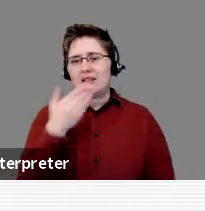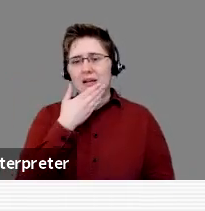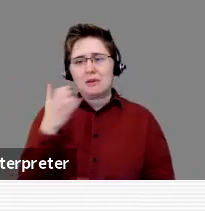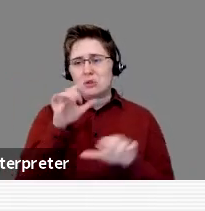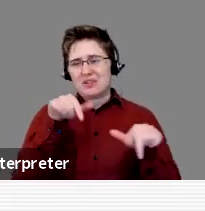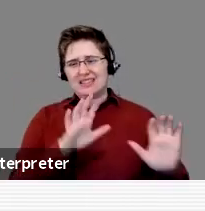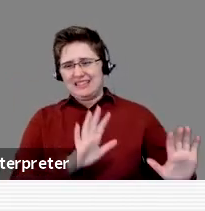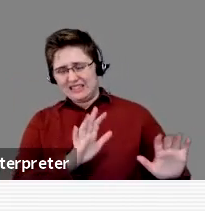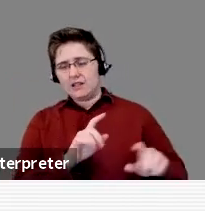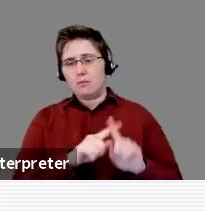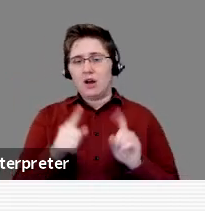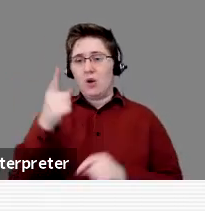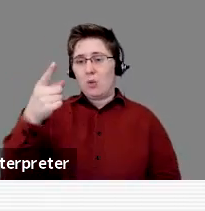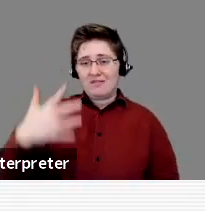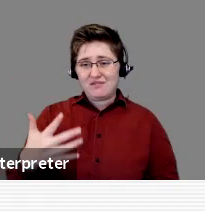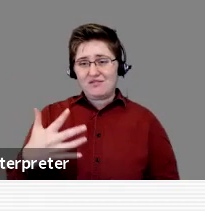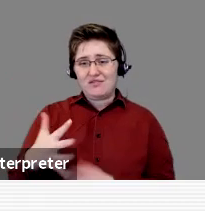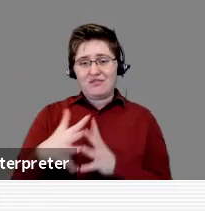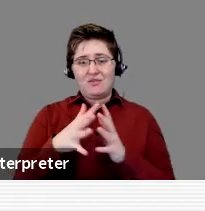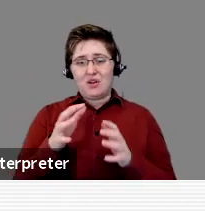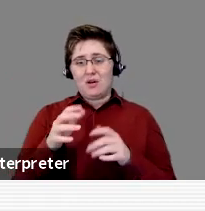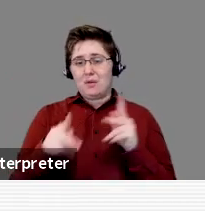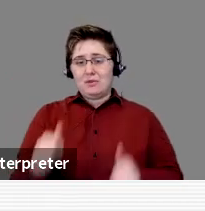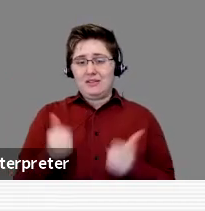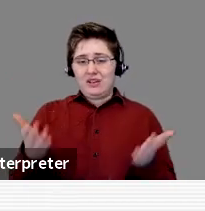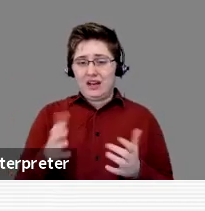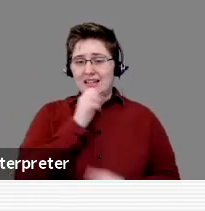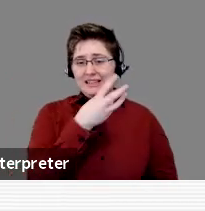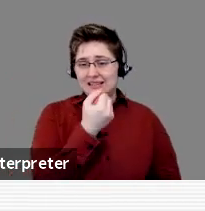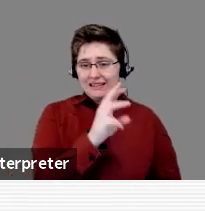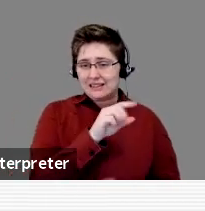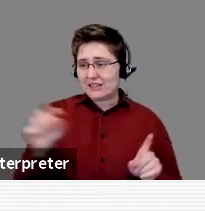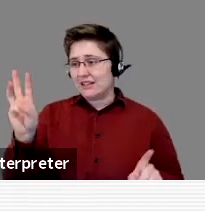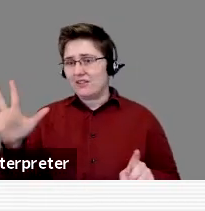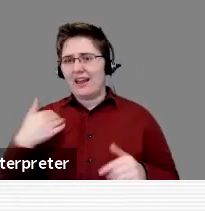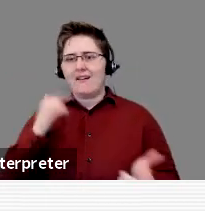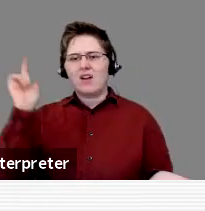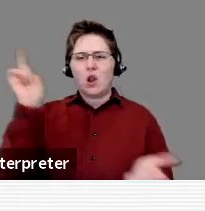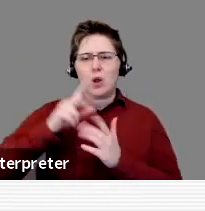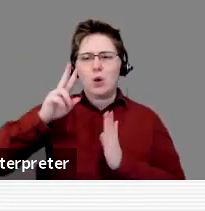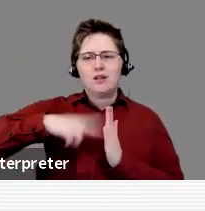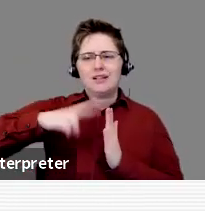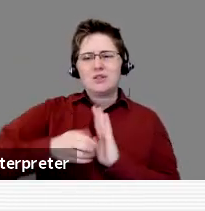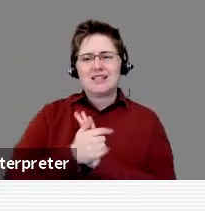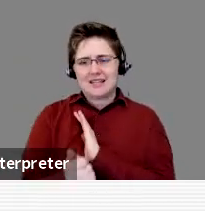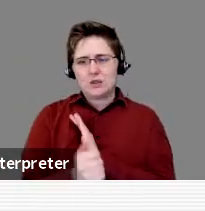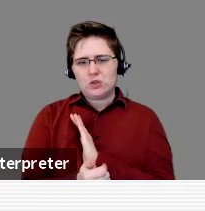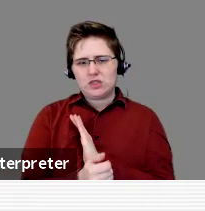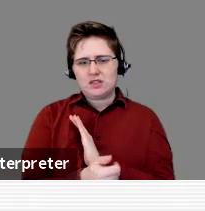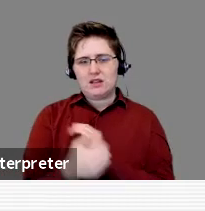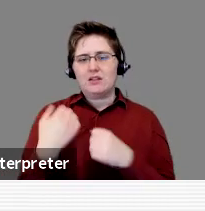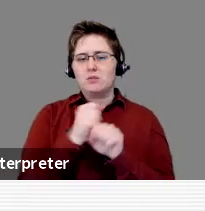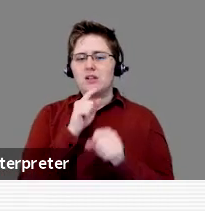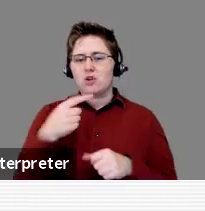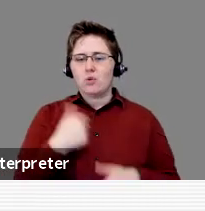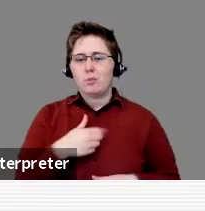this, but 1 in 5 US residents between the age of 16 and 65 has what they call low literacy skills. And so making sure that we're